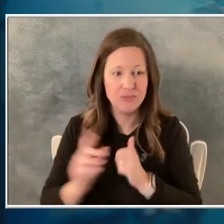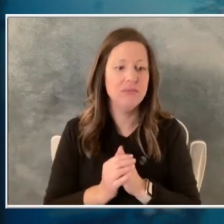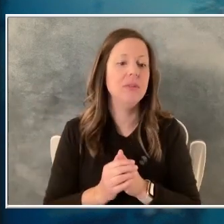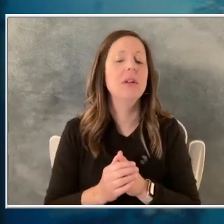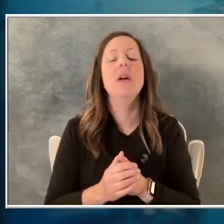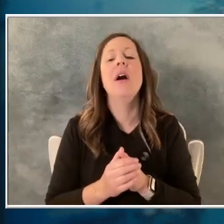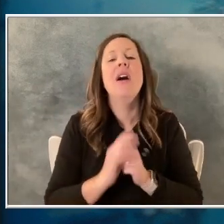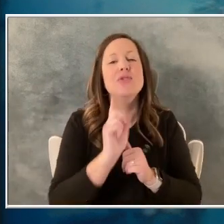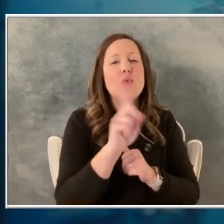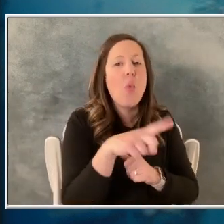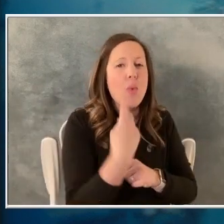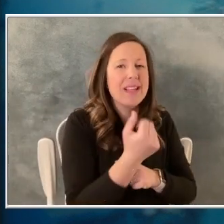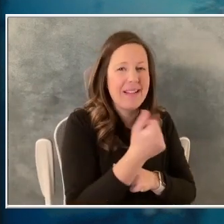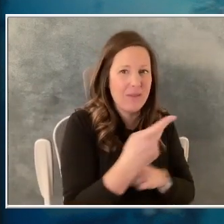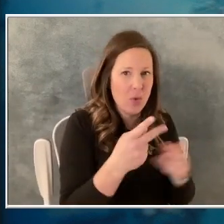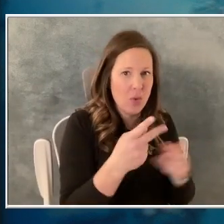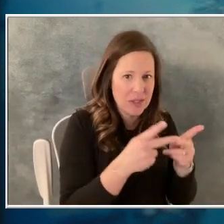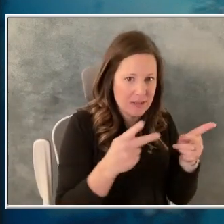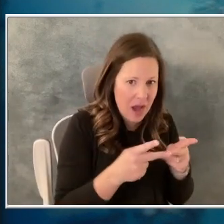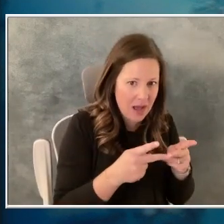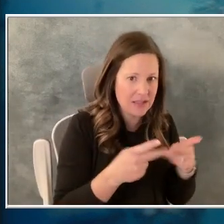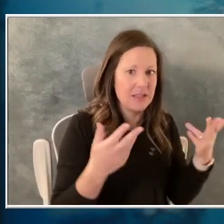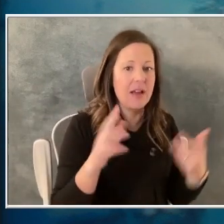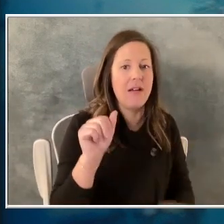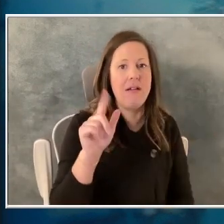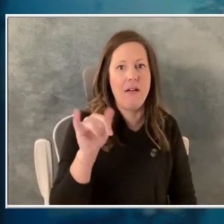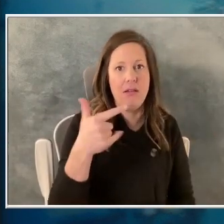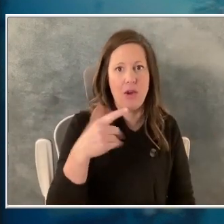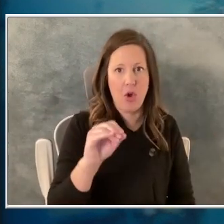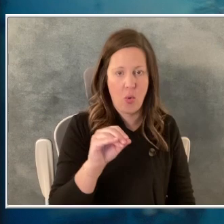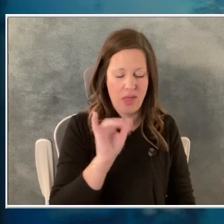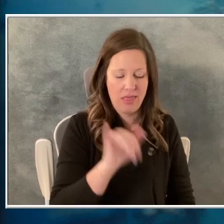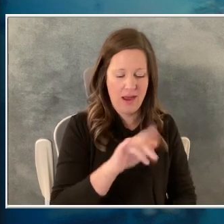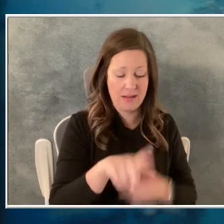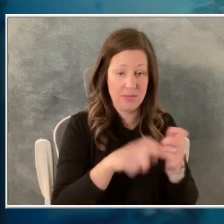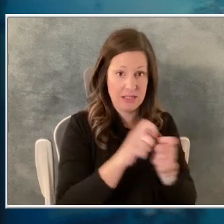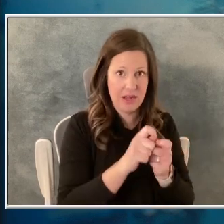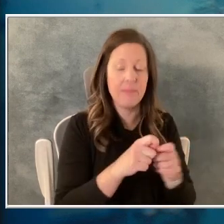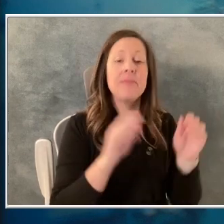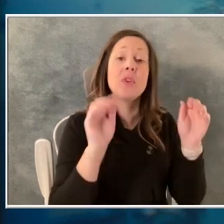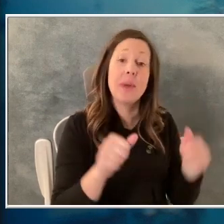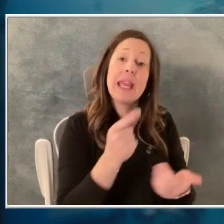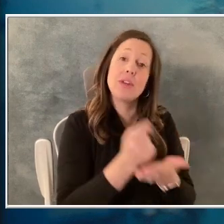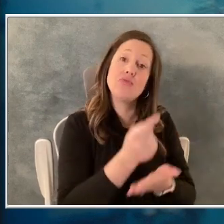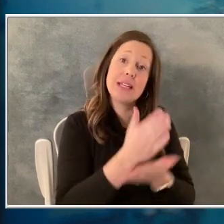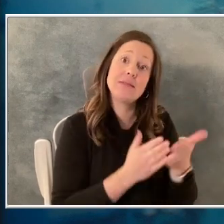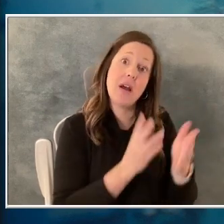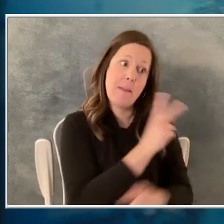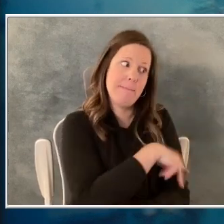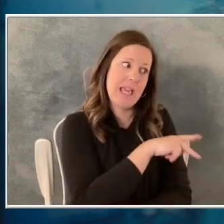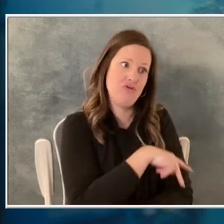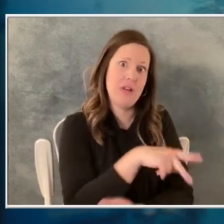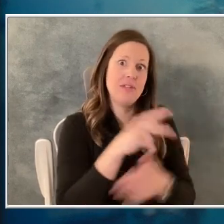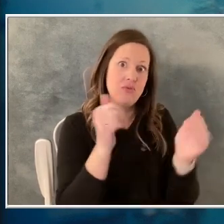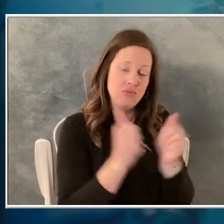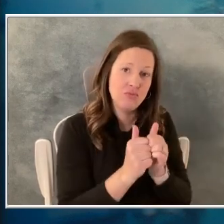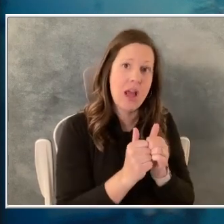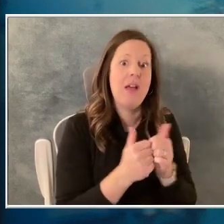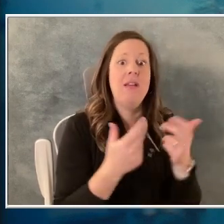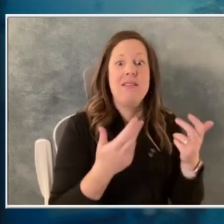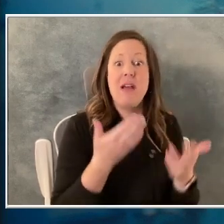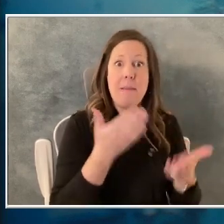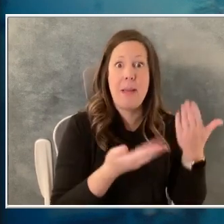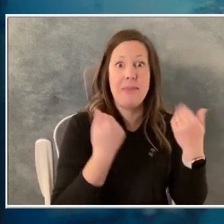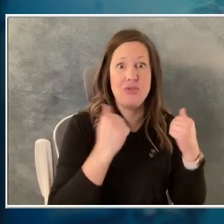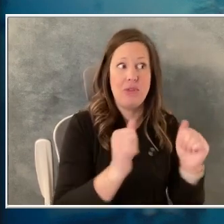few spots, oligometastasis, we actually can treat some patients very aggressively with even trying to cure the